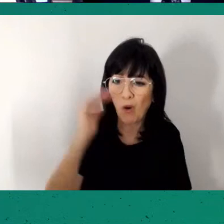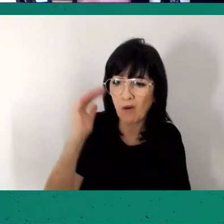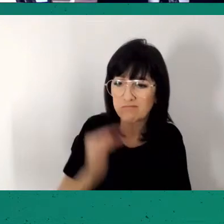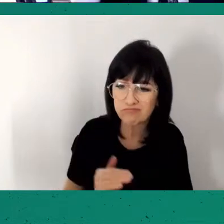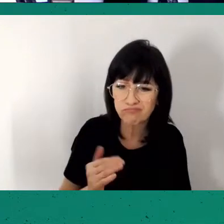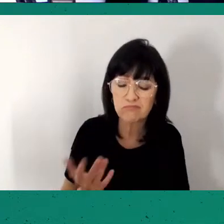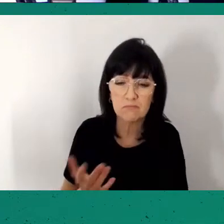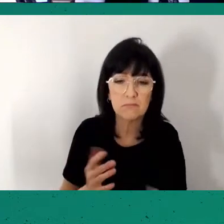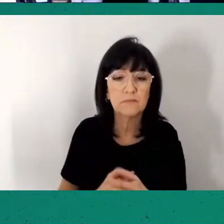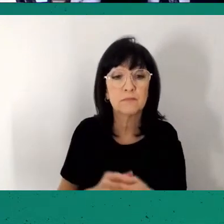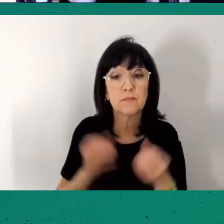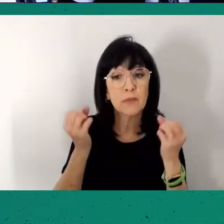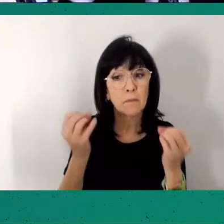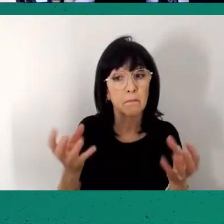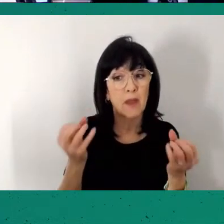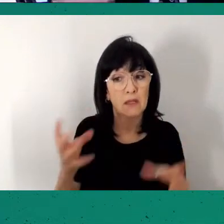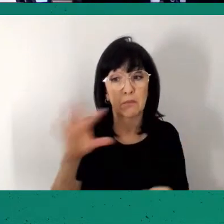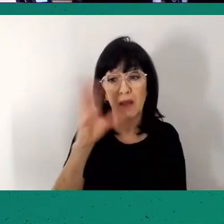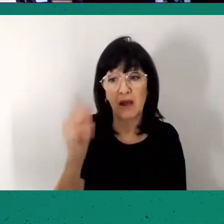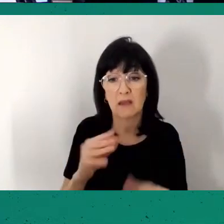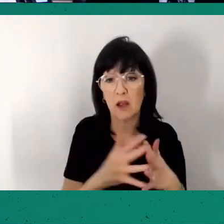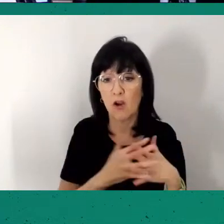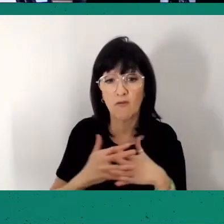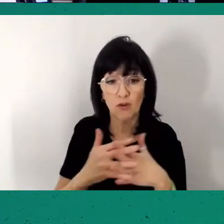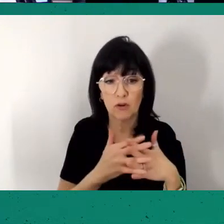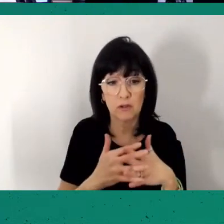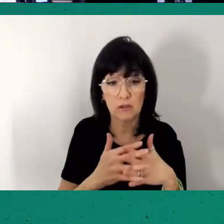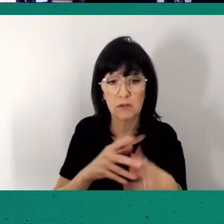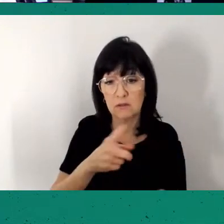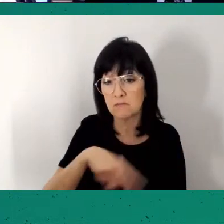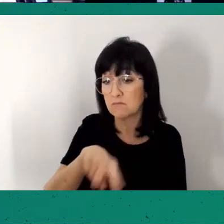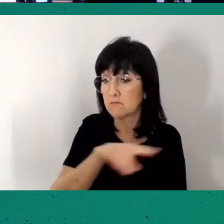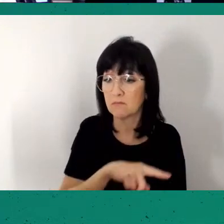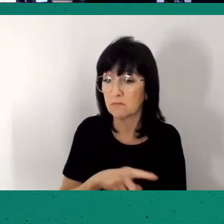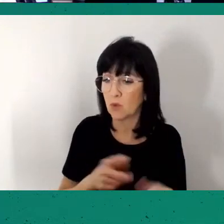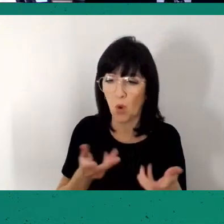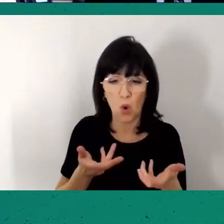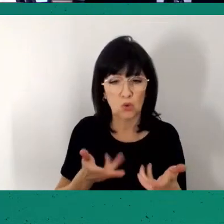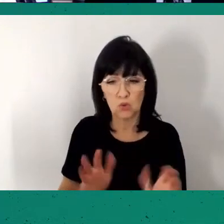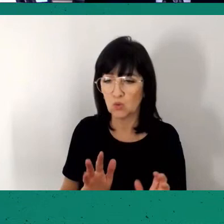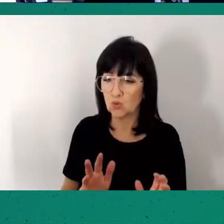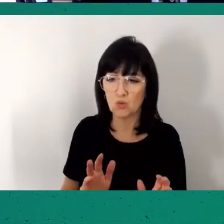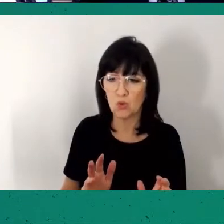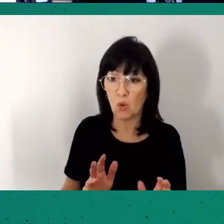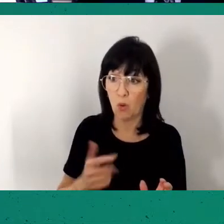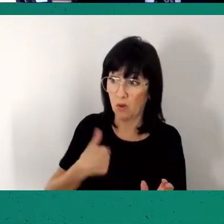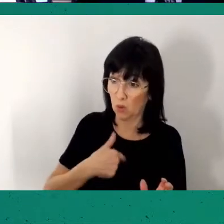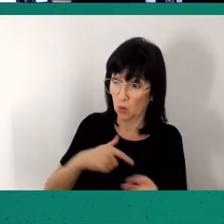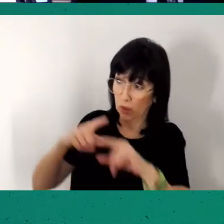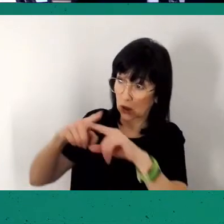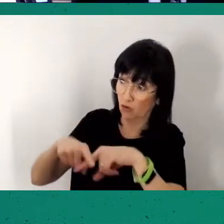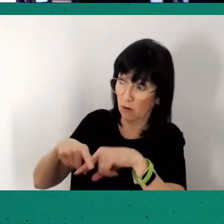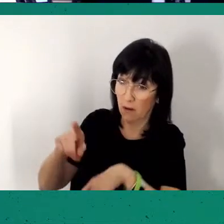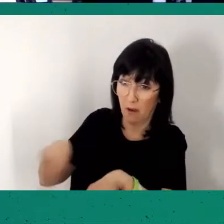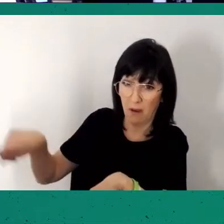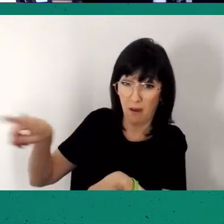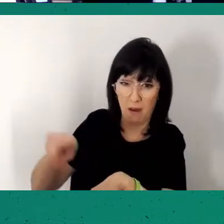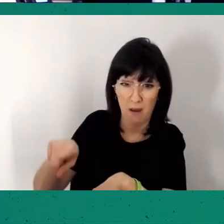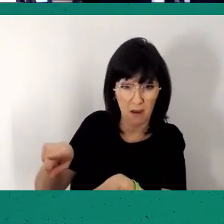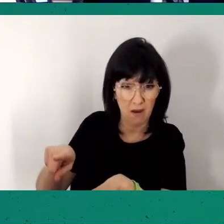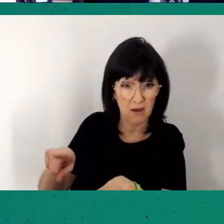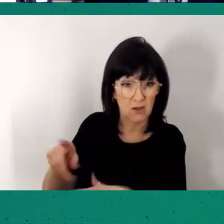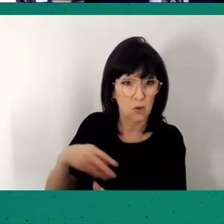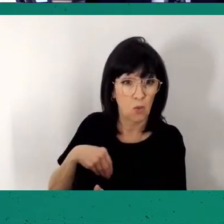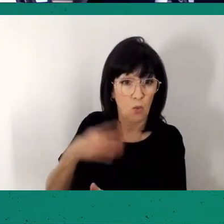Many African Americans refused to leave their hope solely in the hands of white reformers. Instead, they taught their children